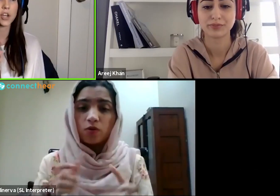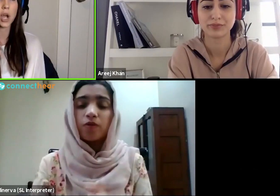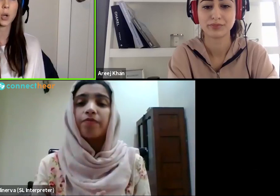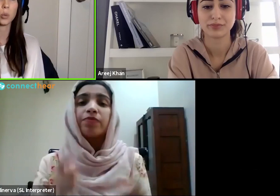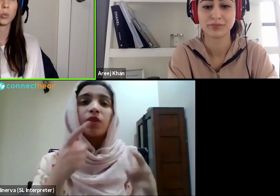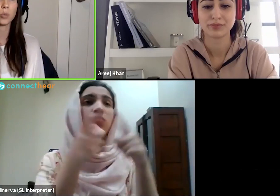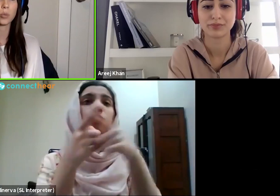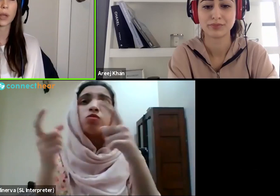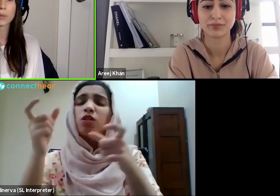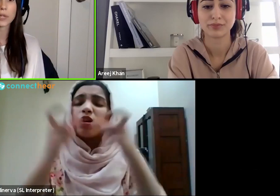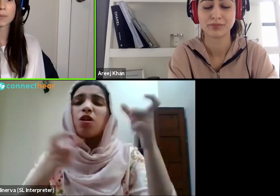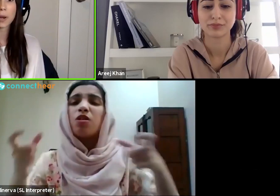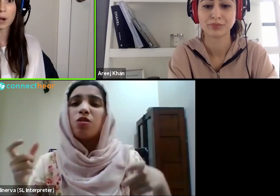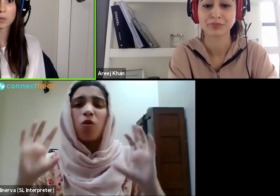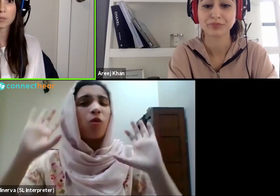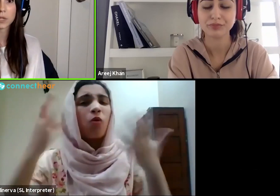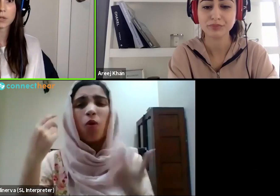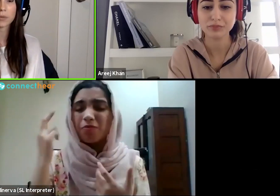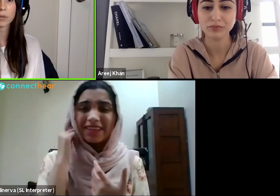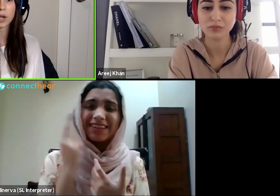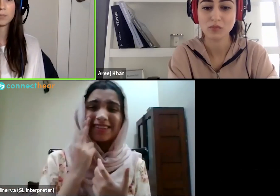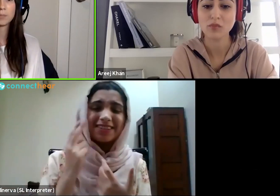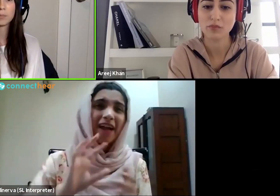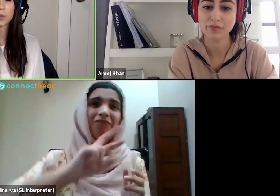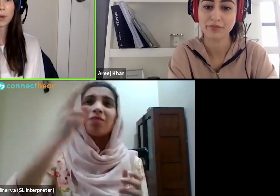I didn't know that there was anybody around with me with